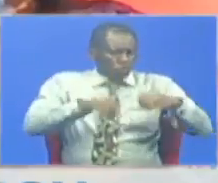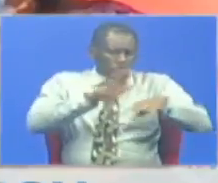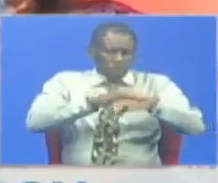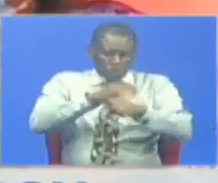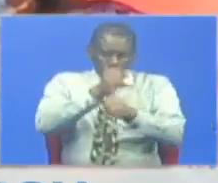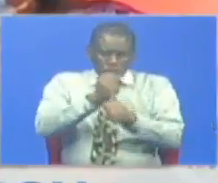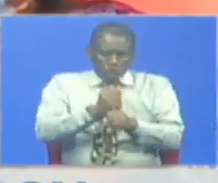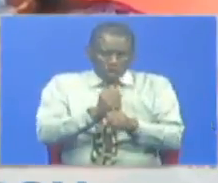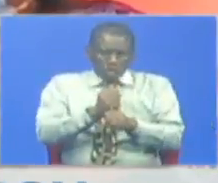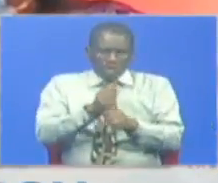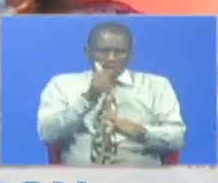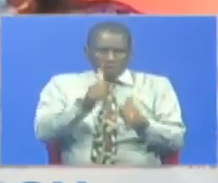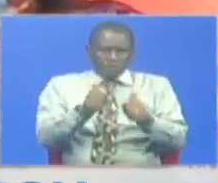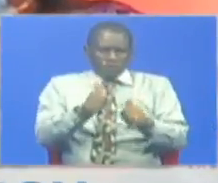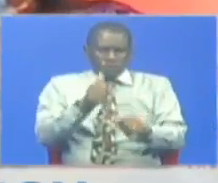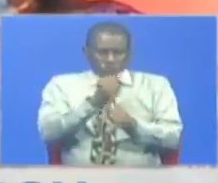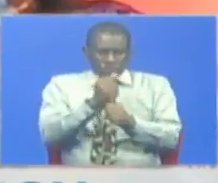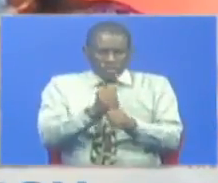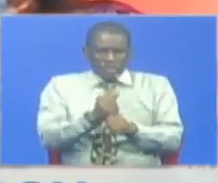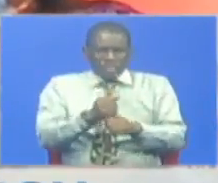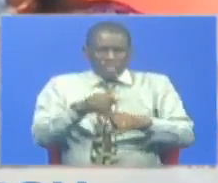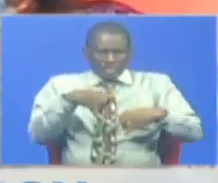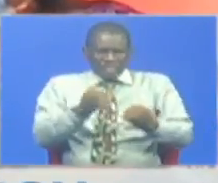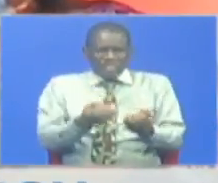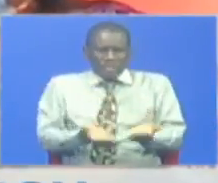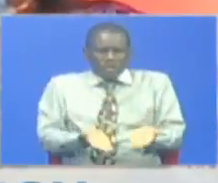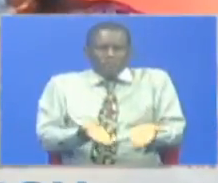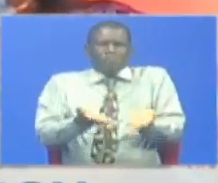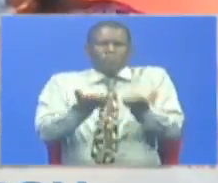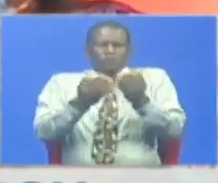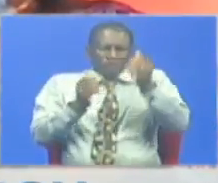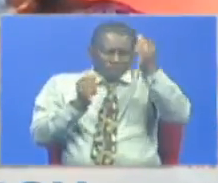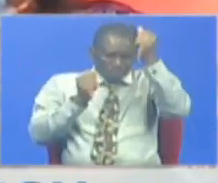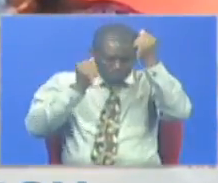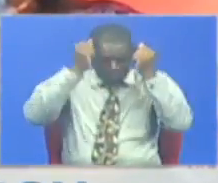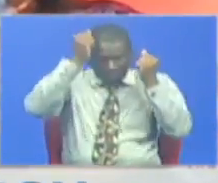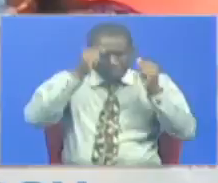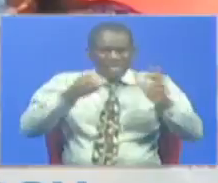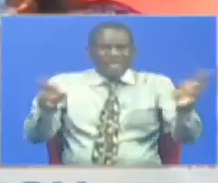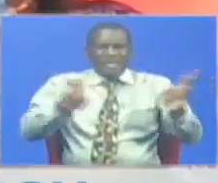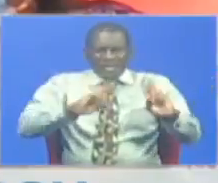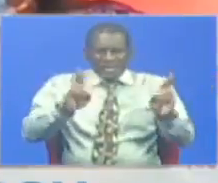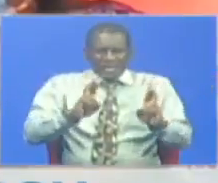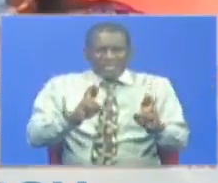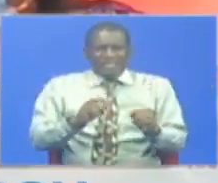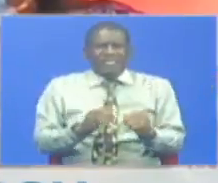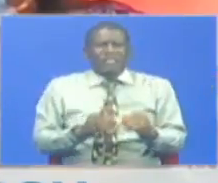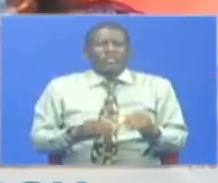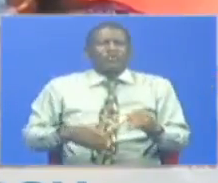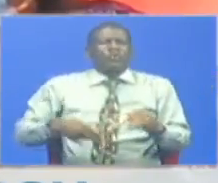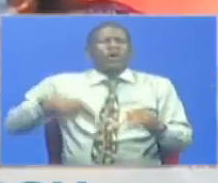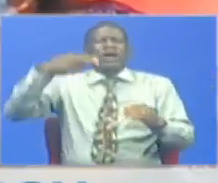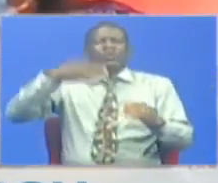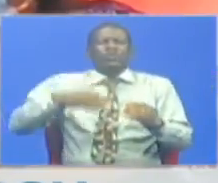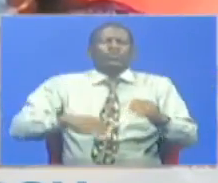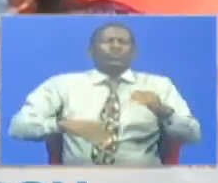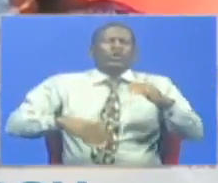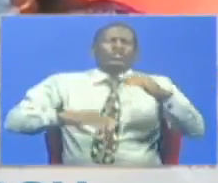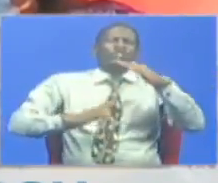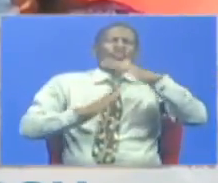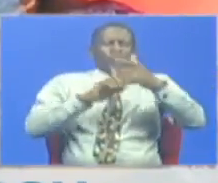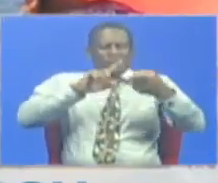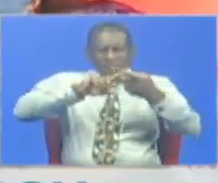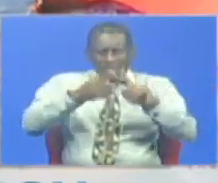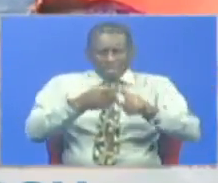and effort towards raising KDF's mission readiness to higher levels. I'm proud